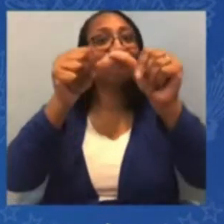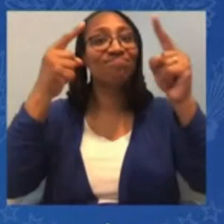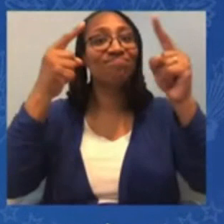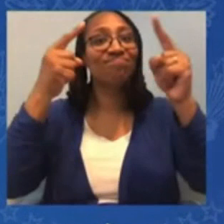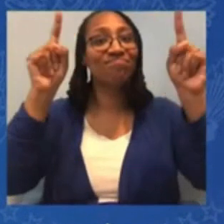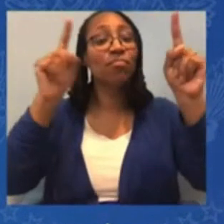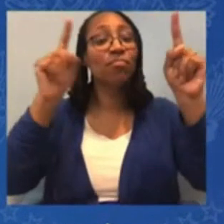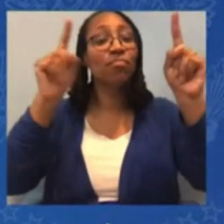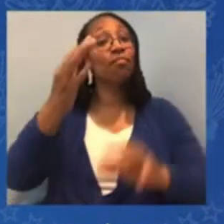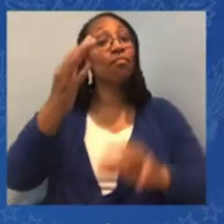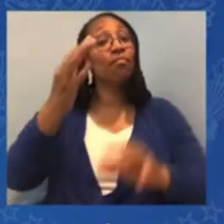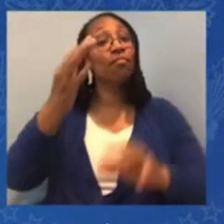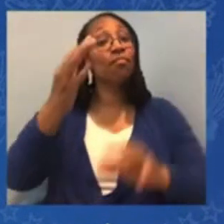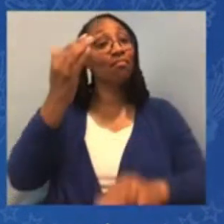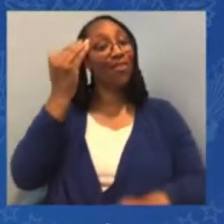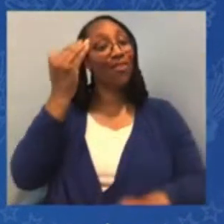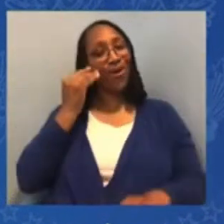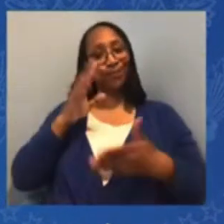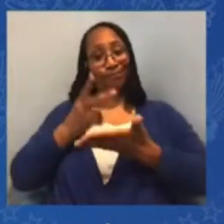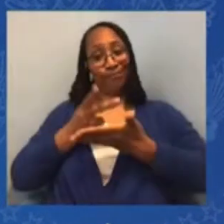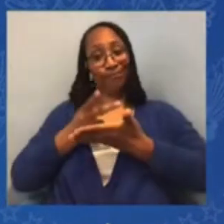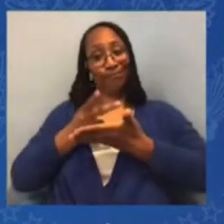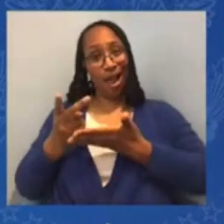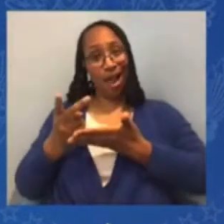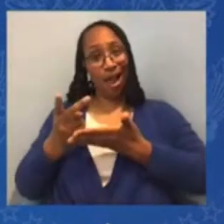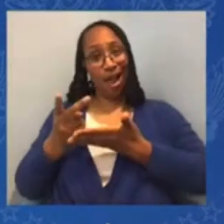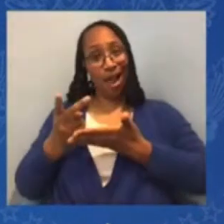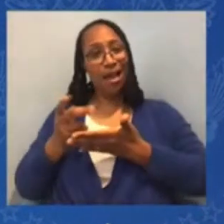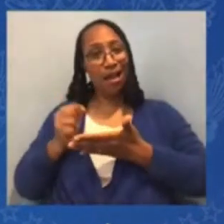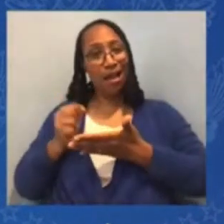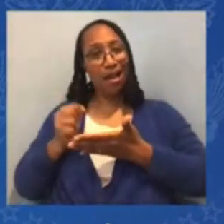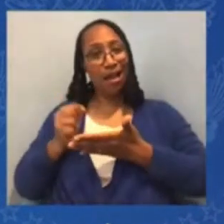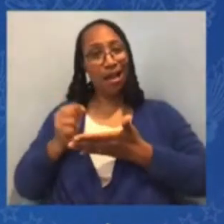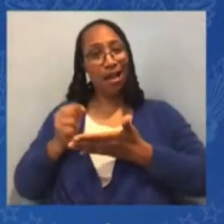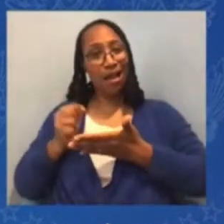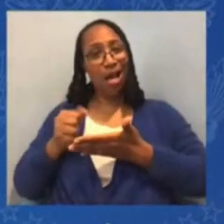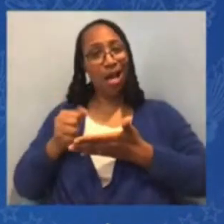more determined than ever that you should be successful as well.